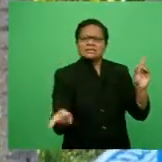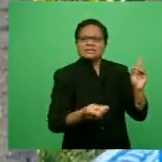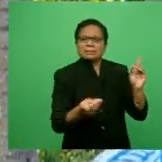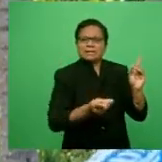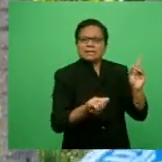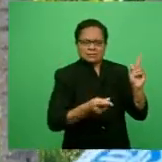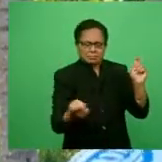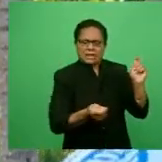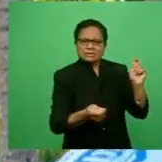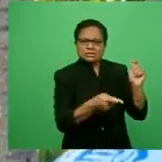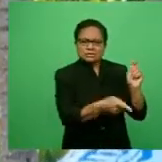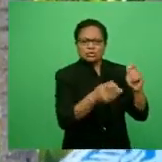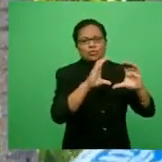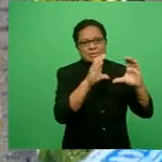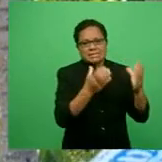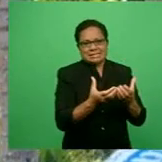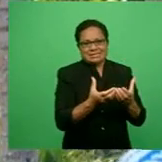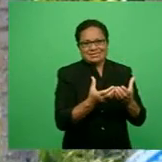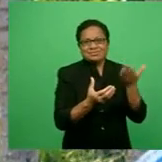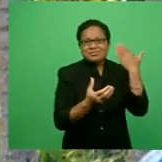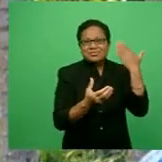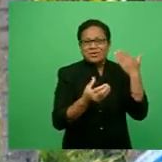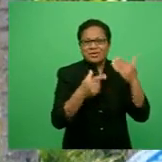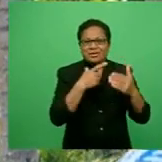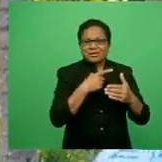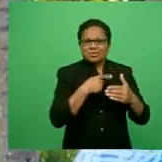get into that trap. So